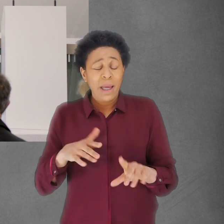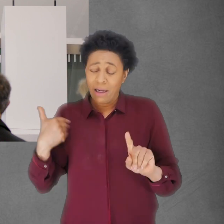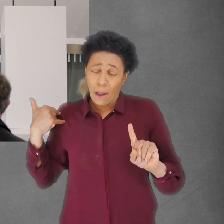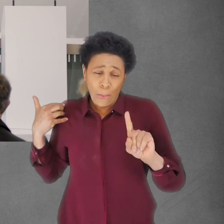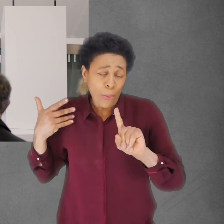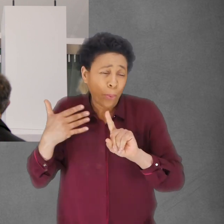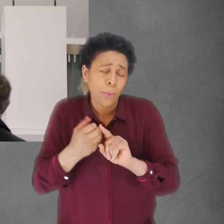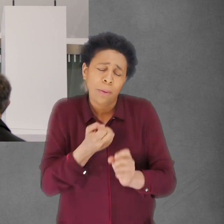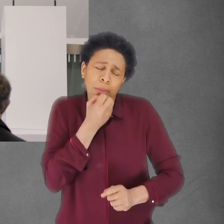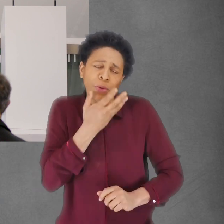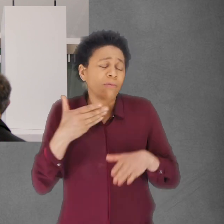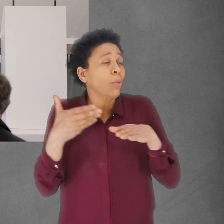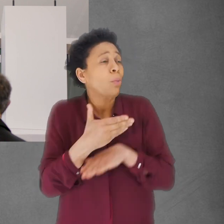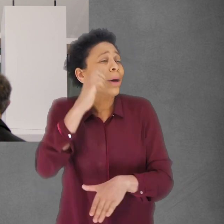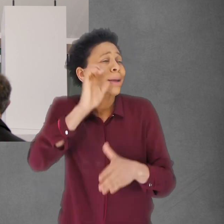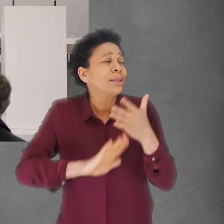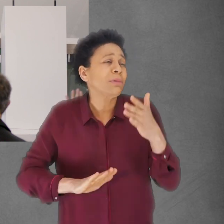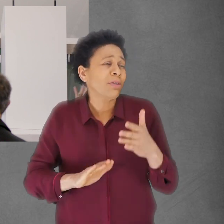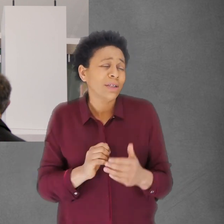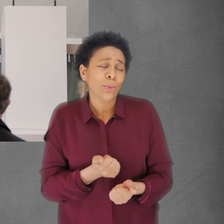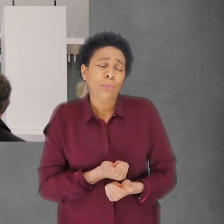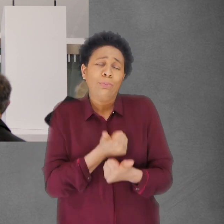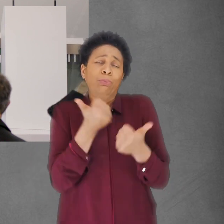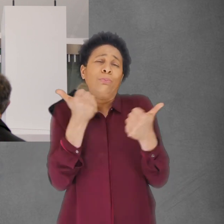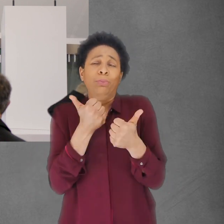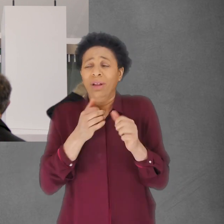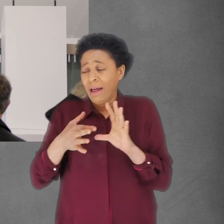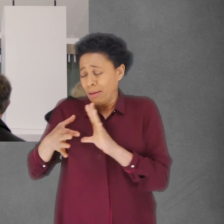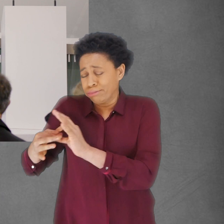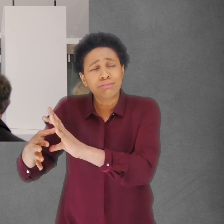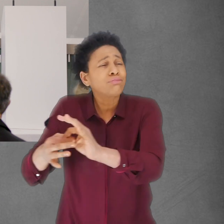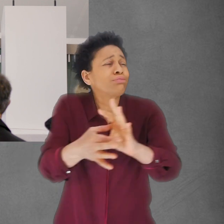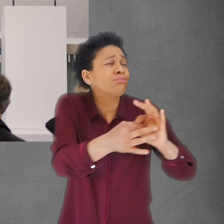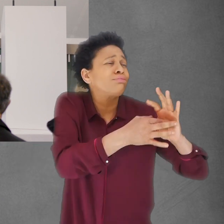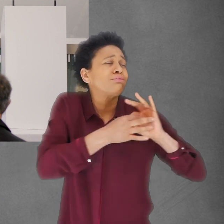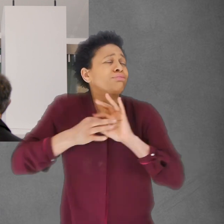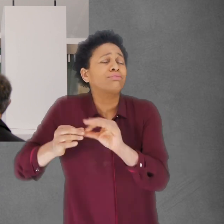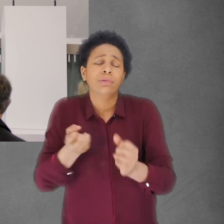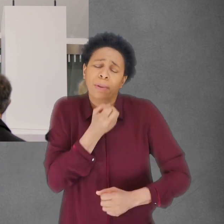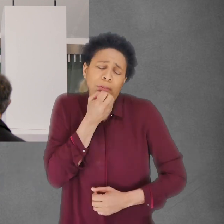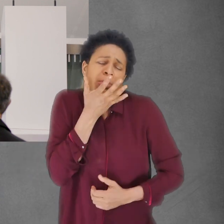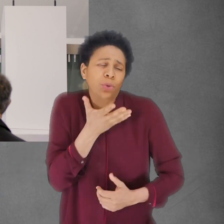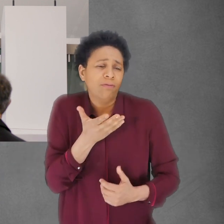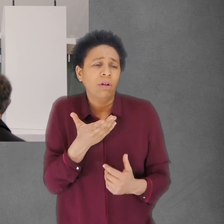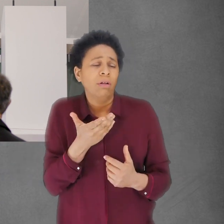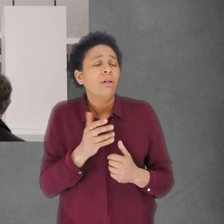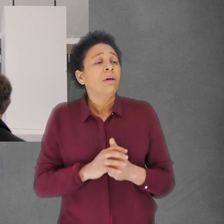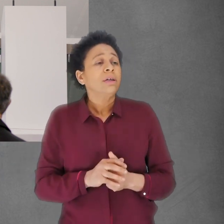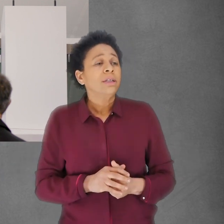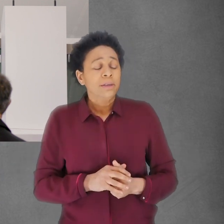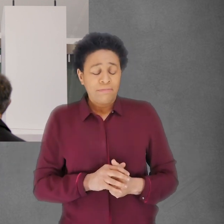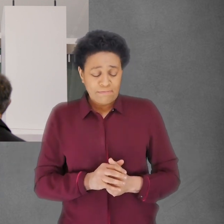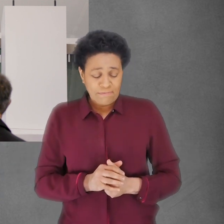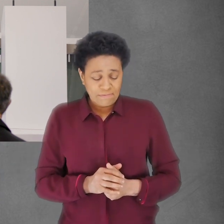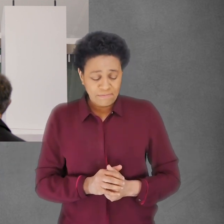with you, and I think it's been such a special working experience over the last year to realize all